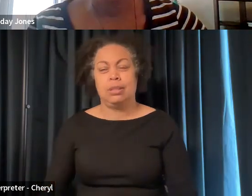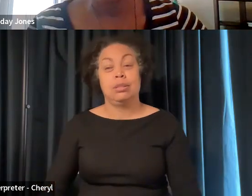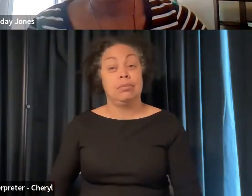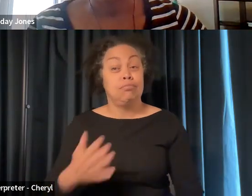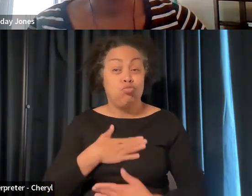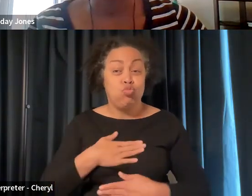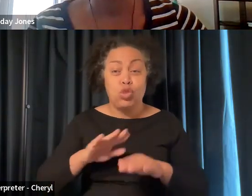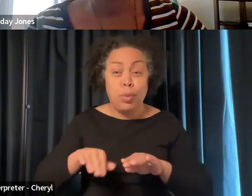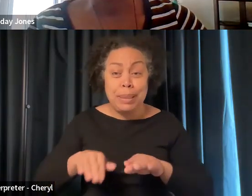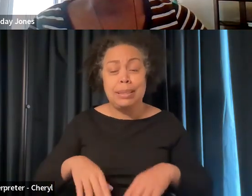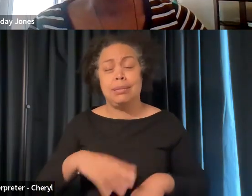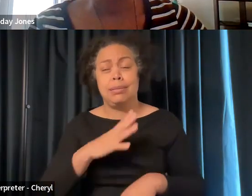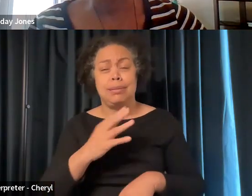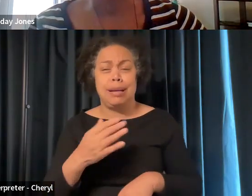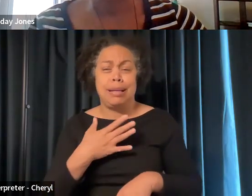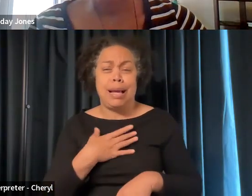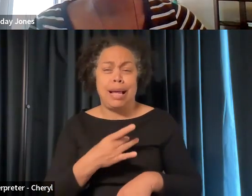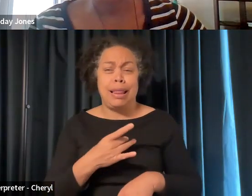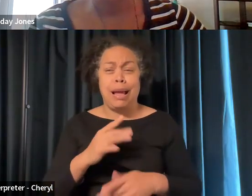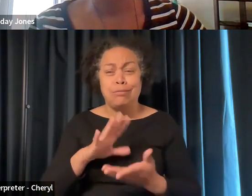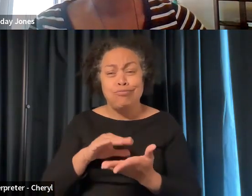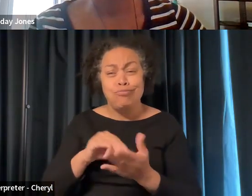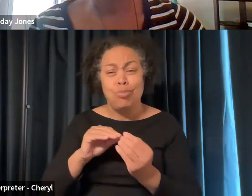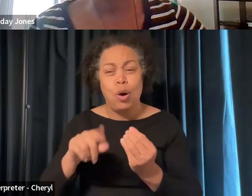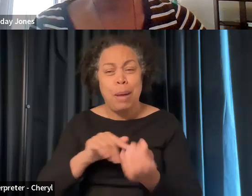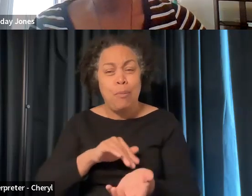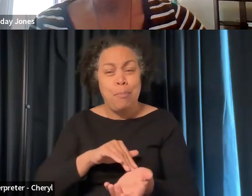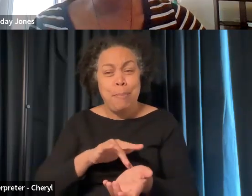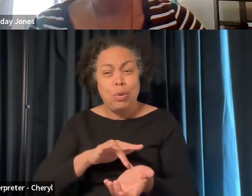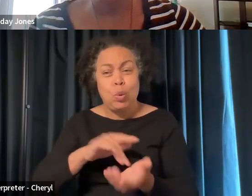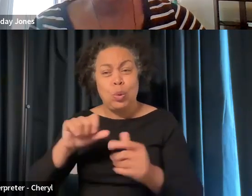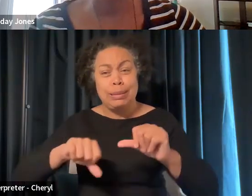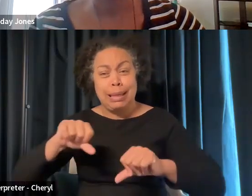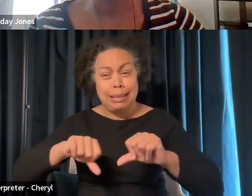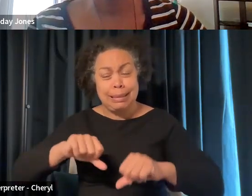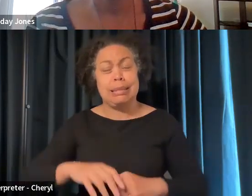swimming, and I like learning different things about medical science.